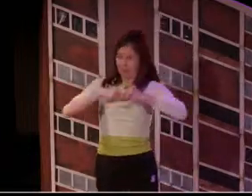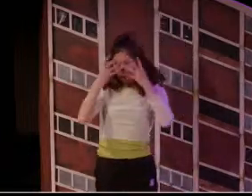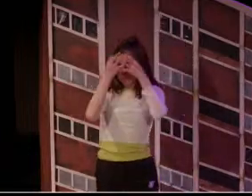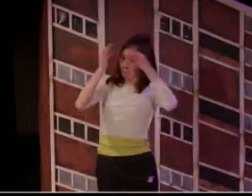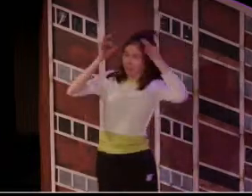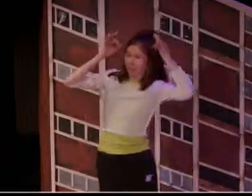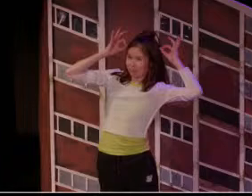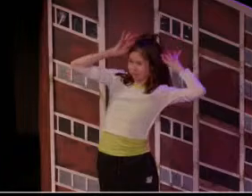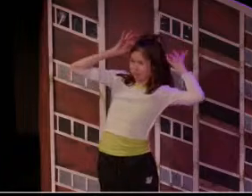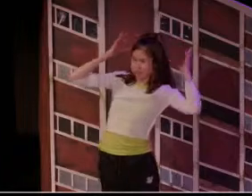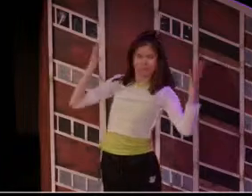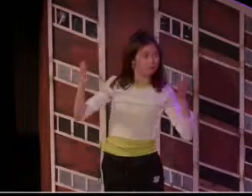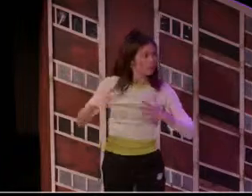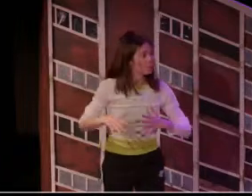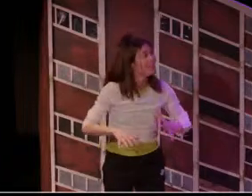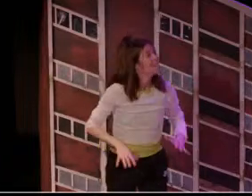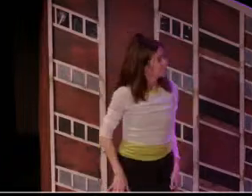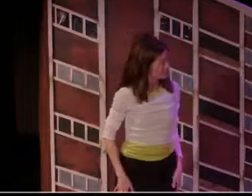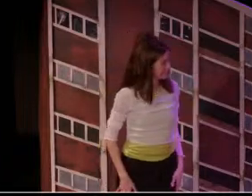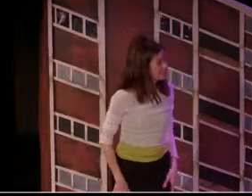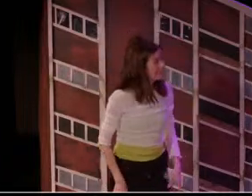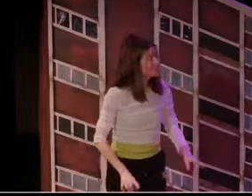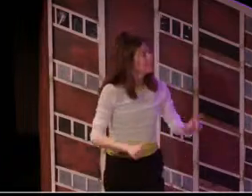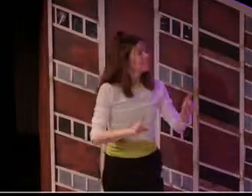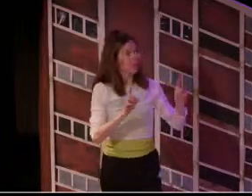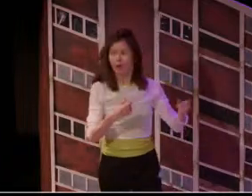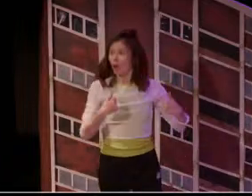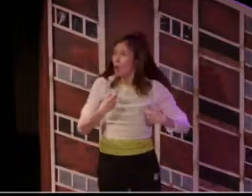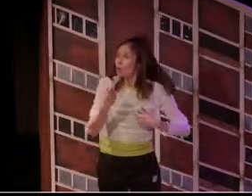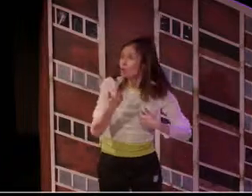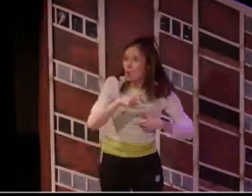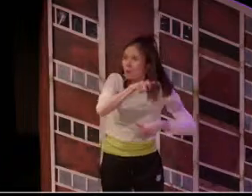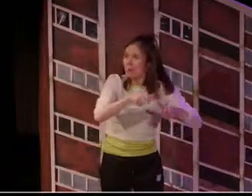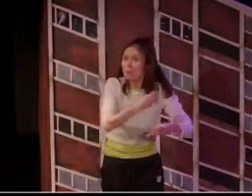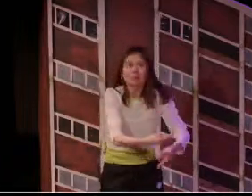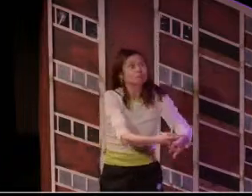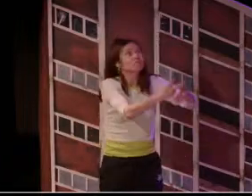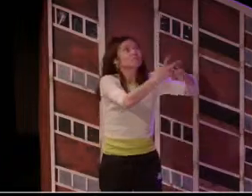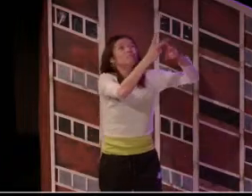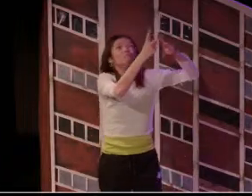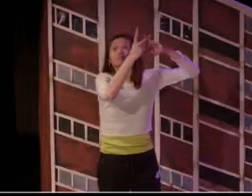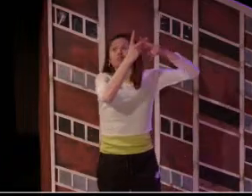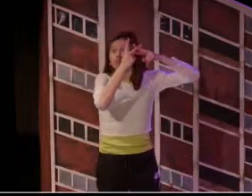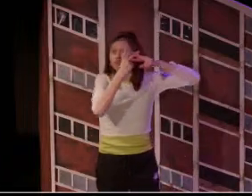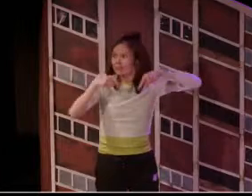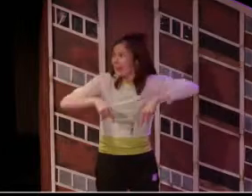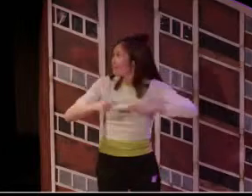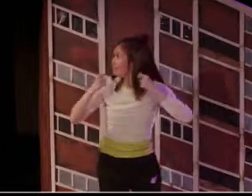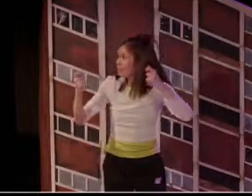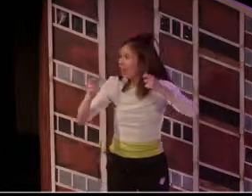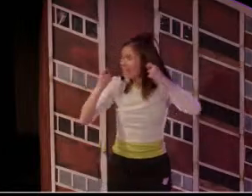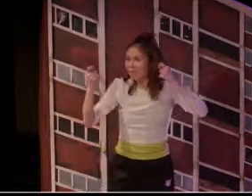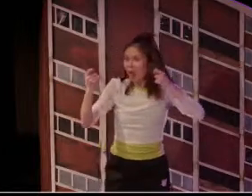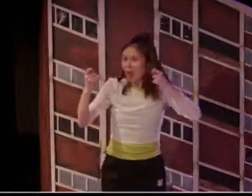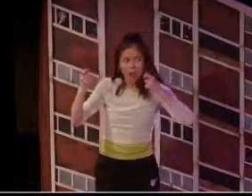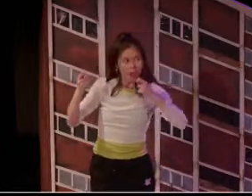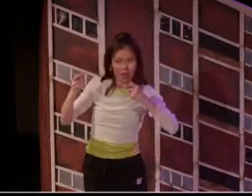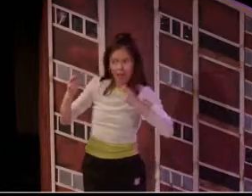where the grazing guests digest it as custom, I would blush to see you so attired